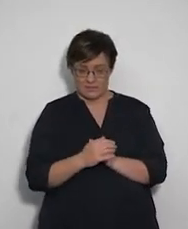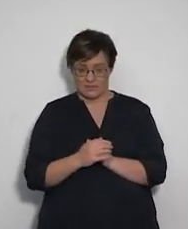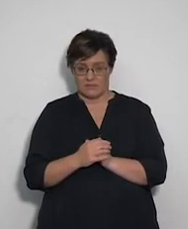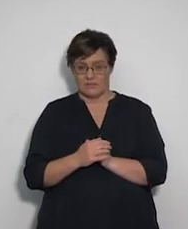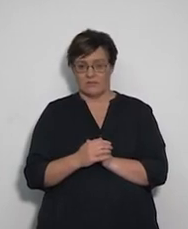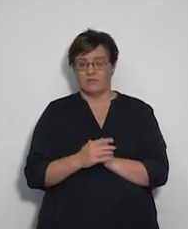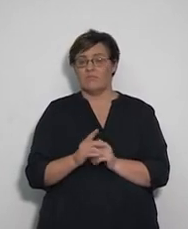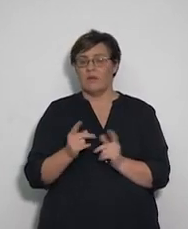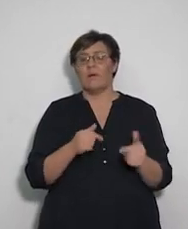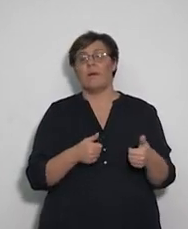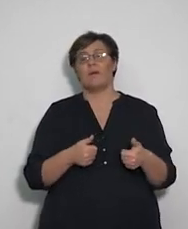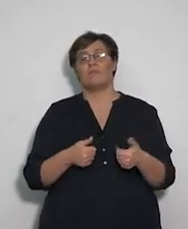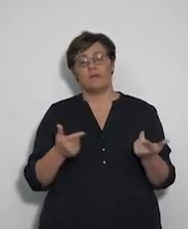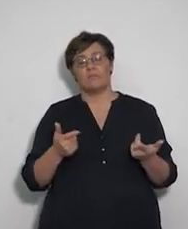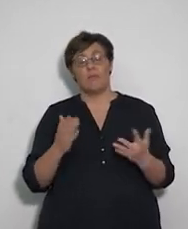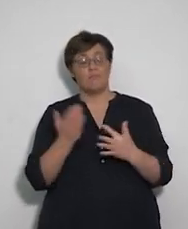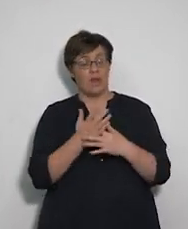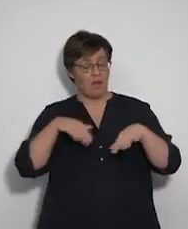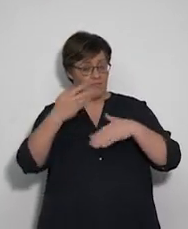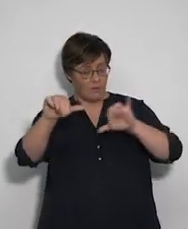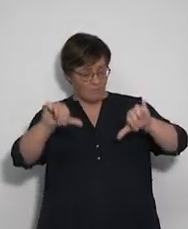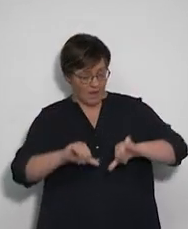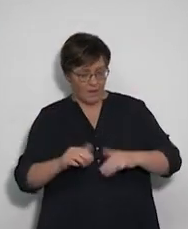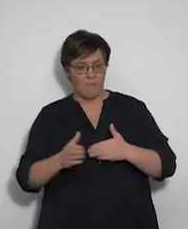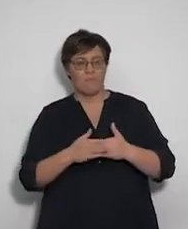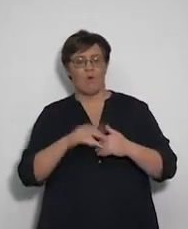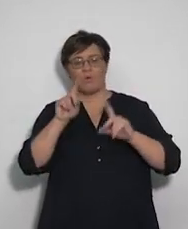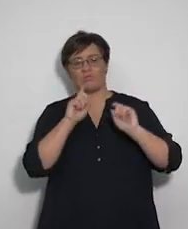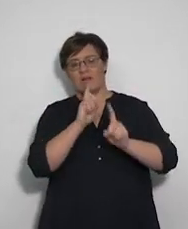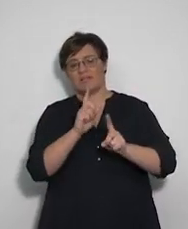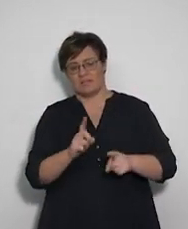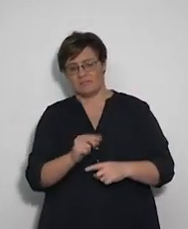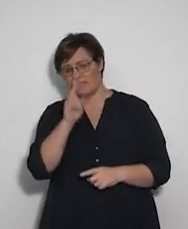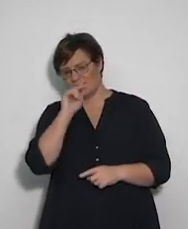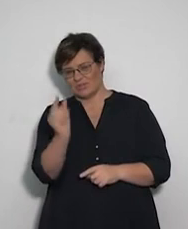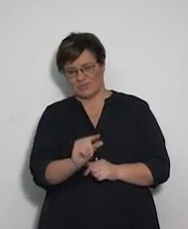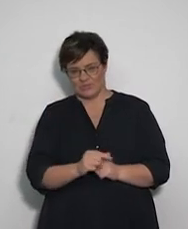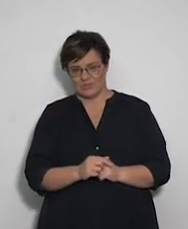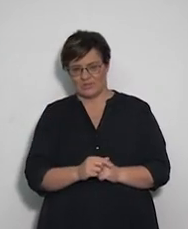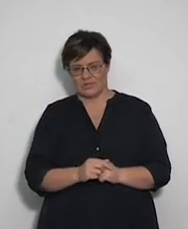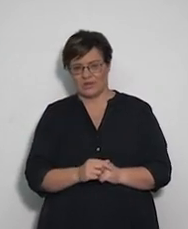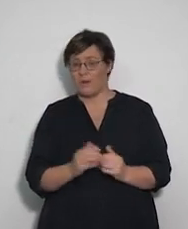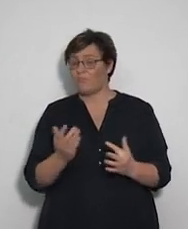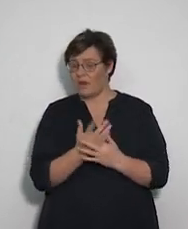traits of each phase. Let's get back after the break and tackle some more interesting questions. See you in a